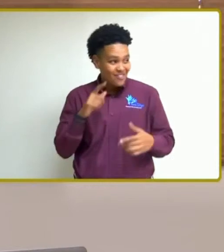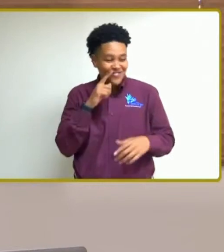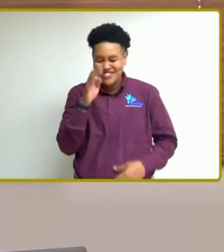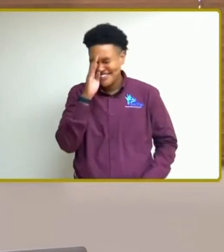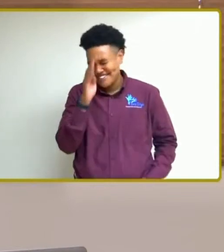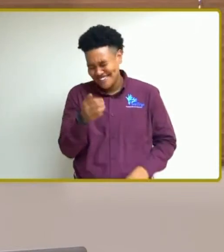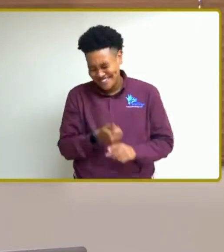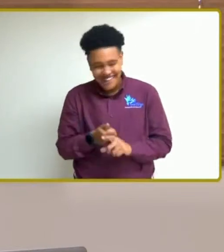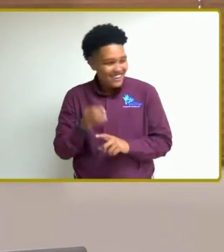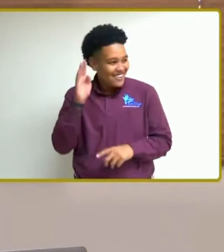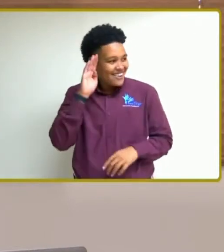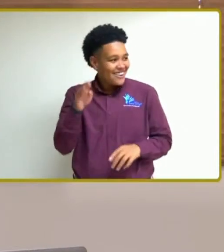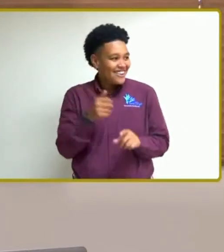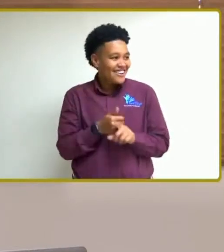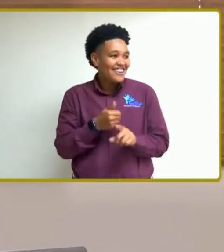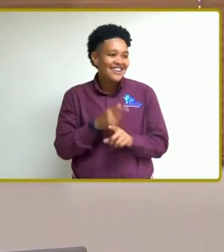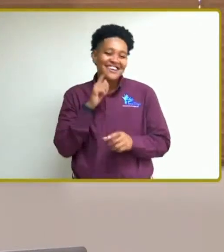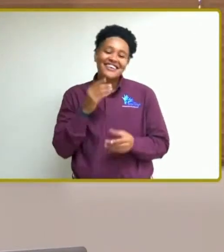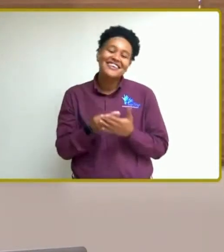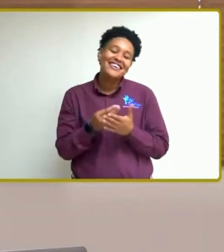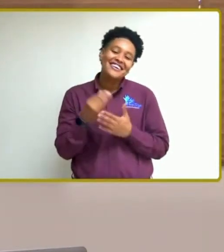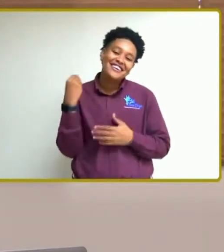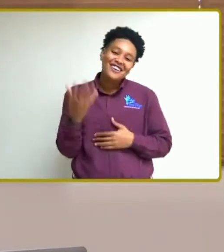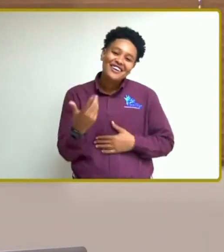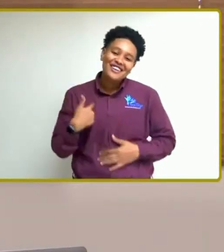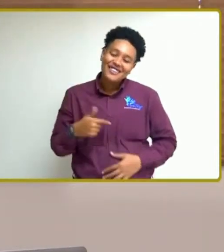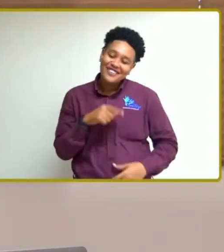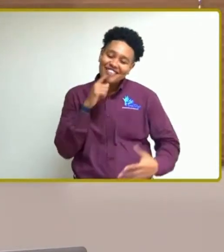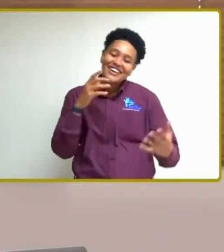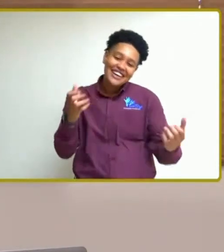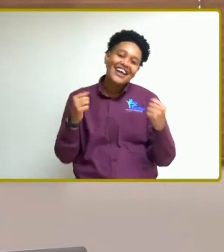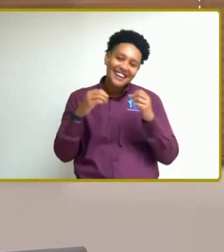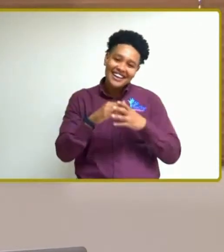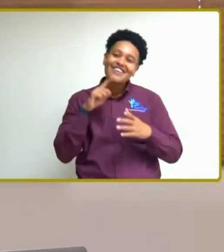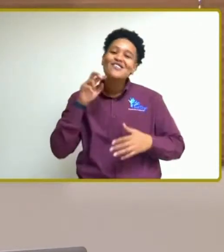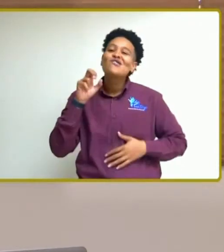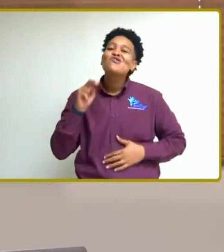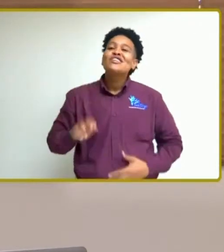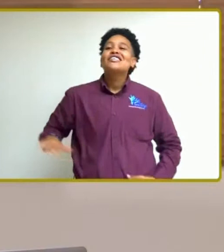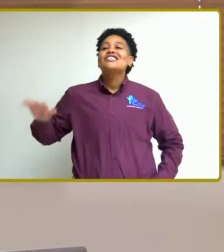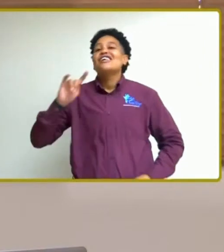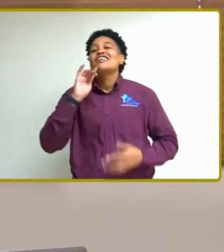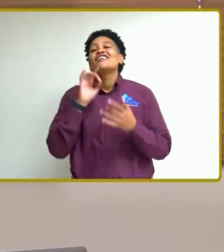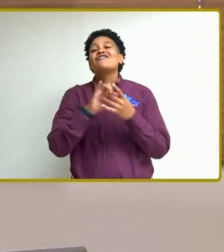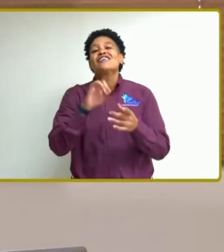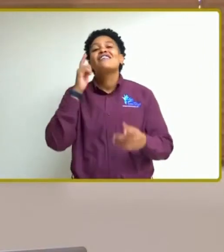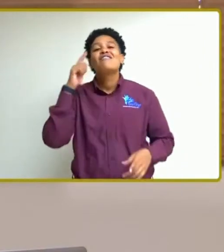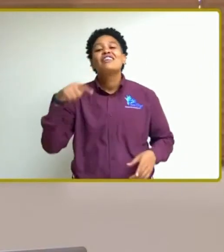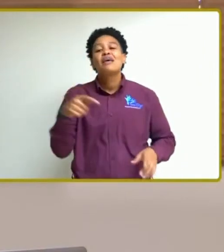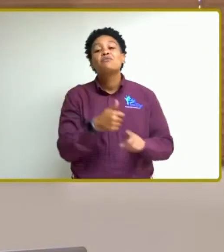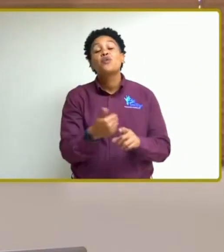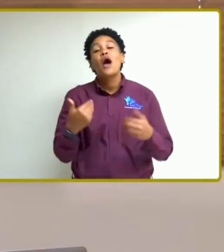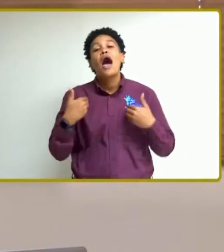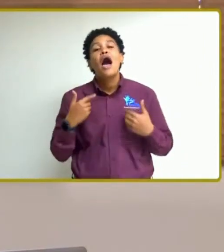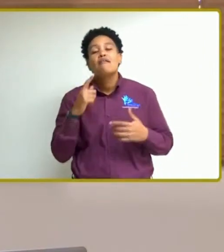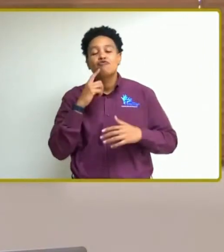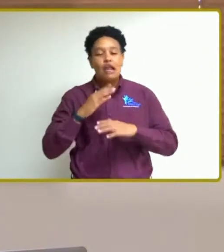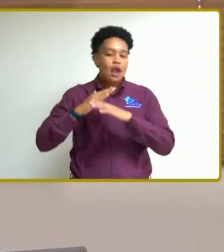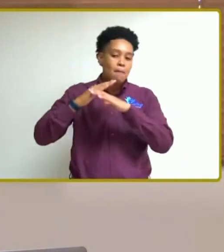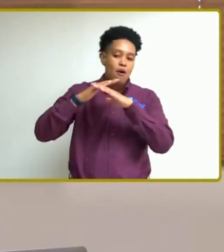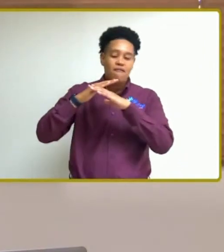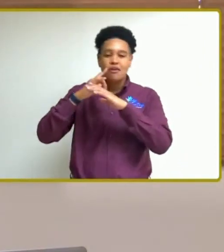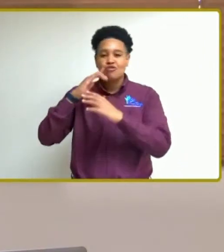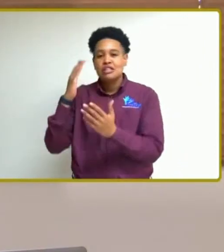directed all the donations that we were getting into the regions in order for them to have a buffer